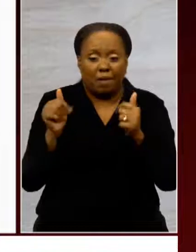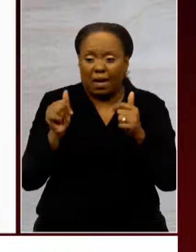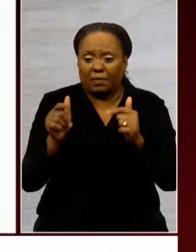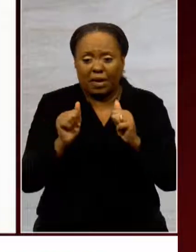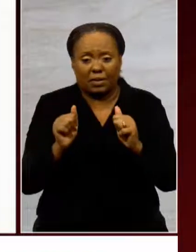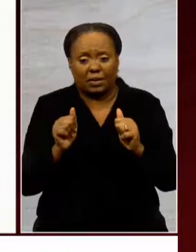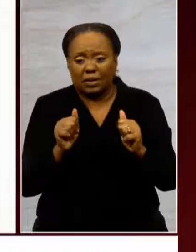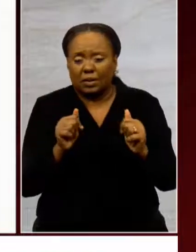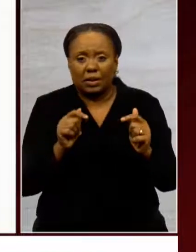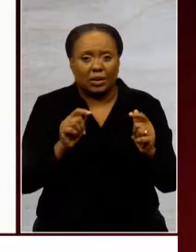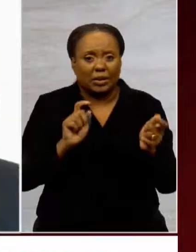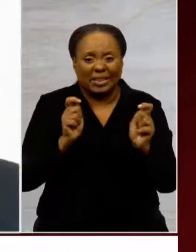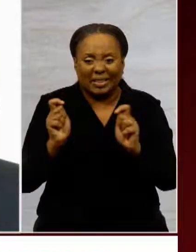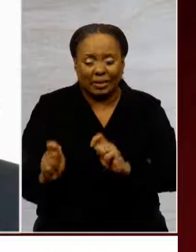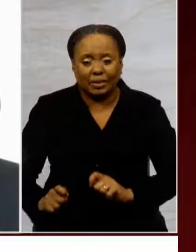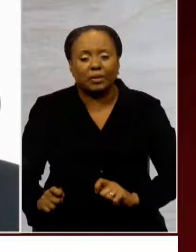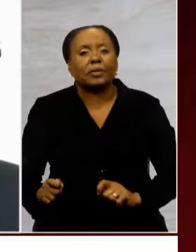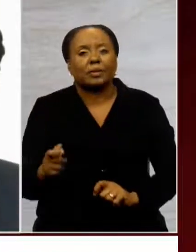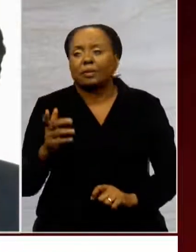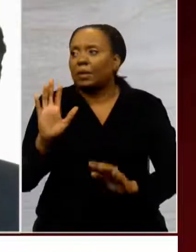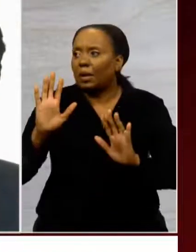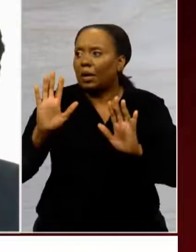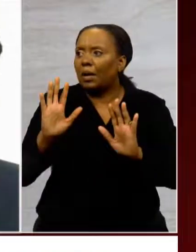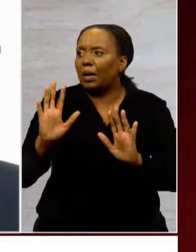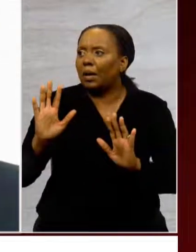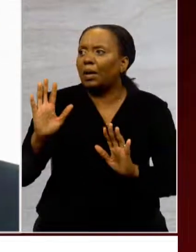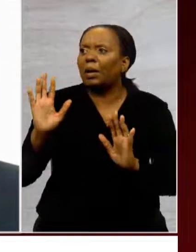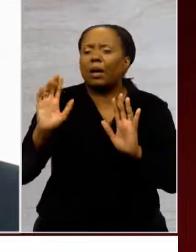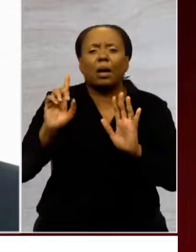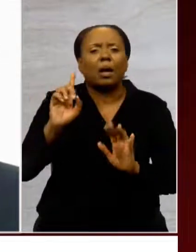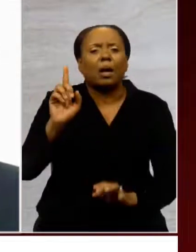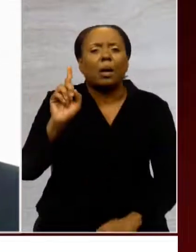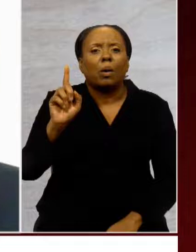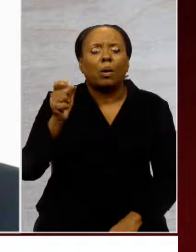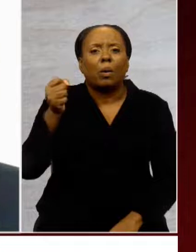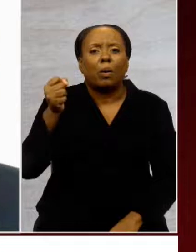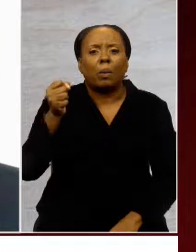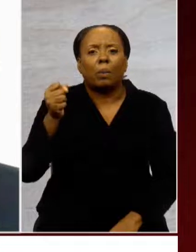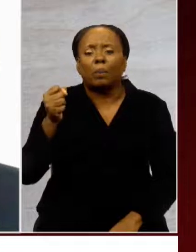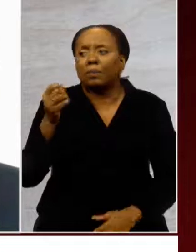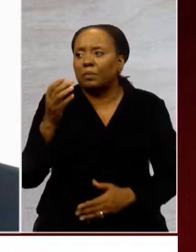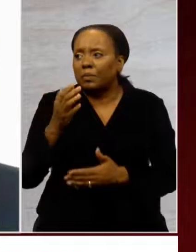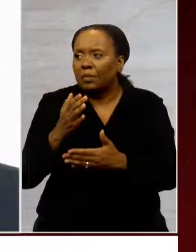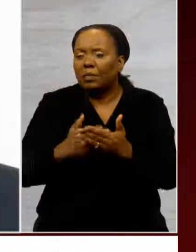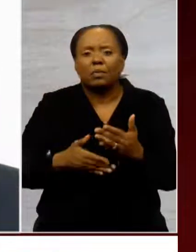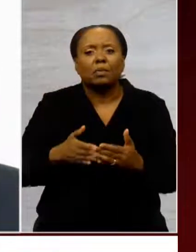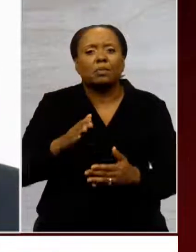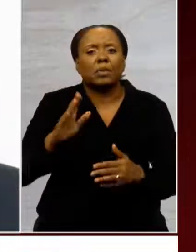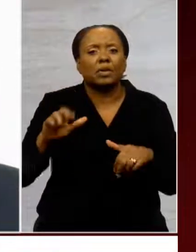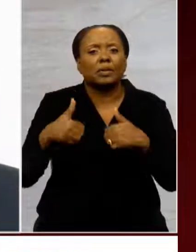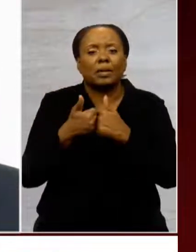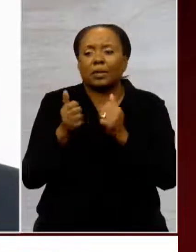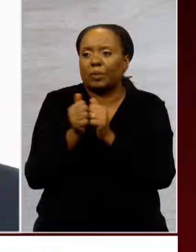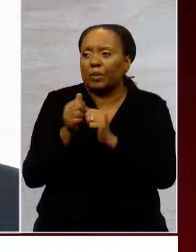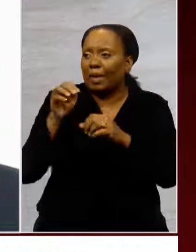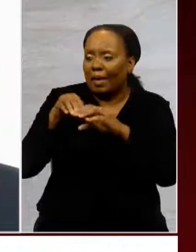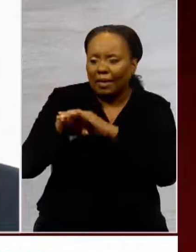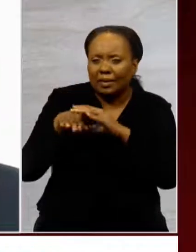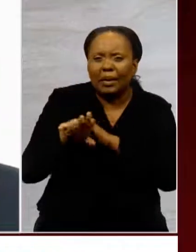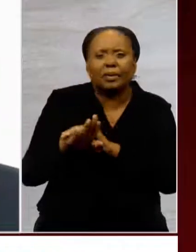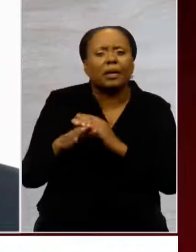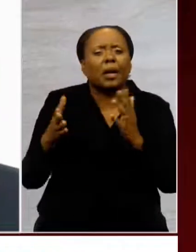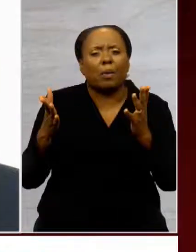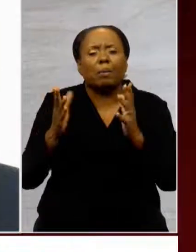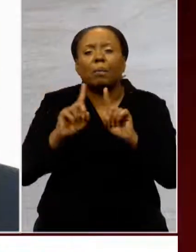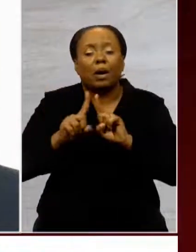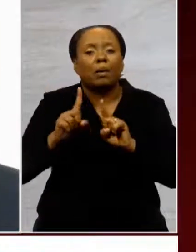in the legislation. I want to come back to you to talk personally about some of the challenges that you've had with access as well. But